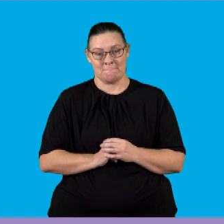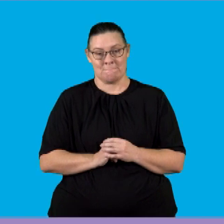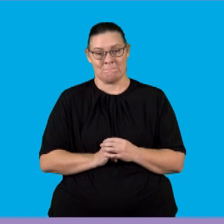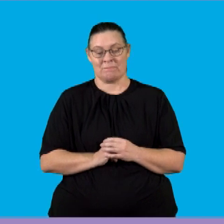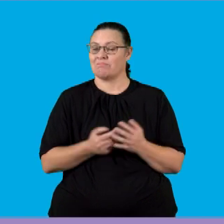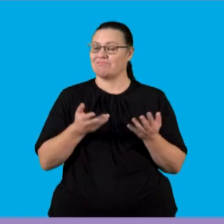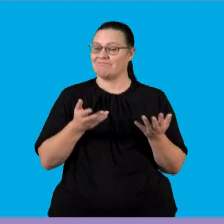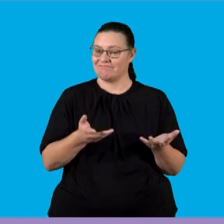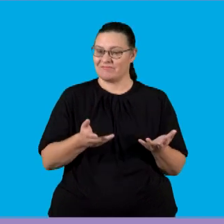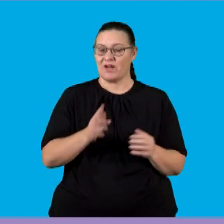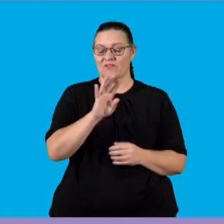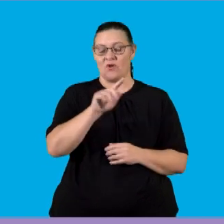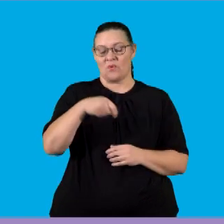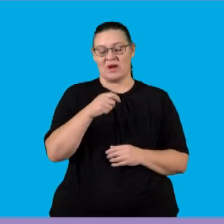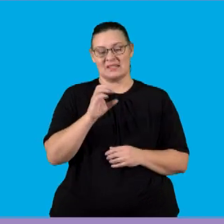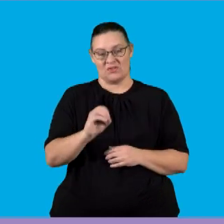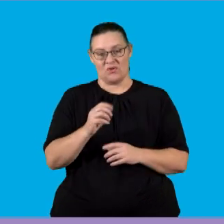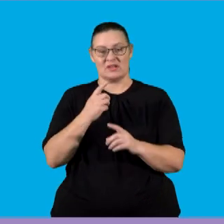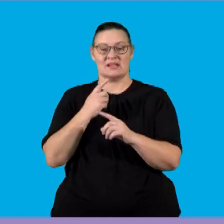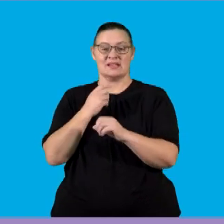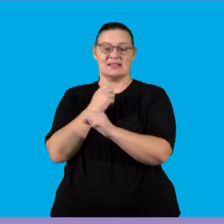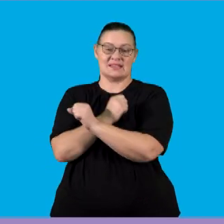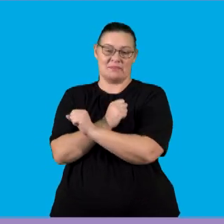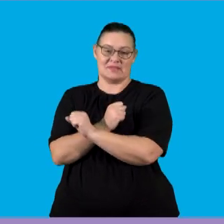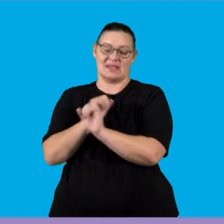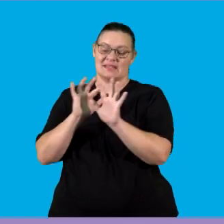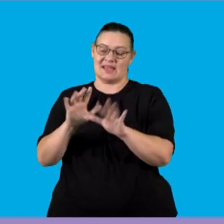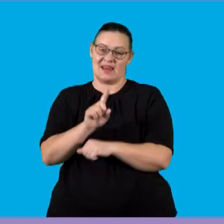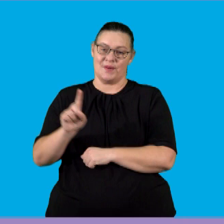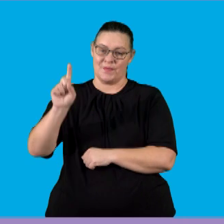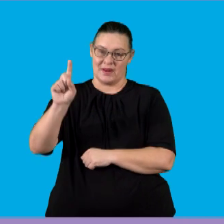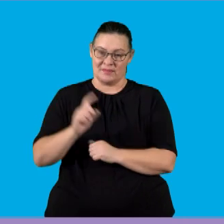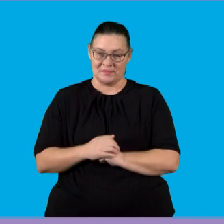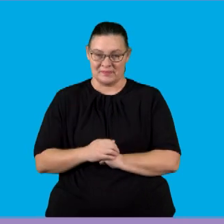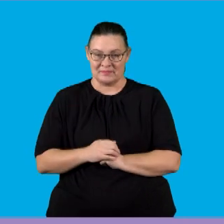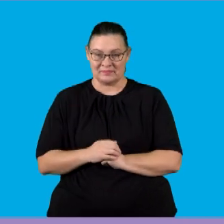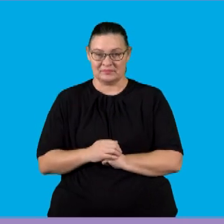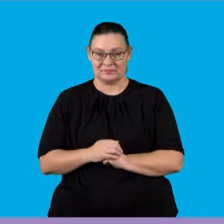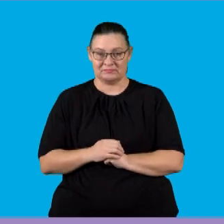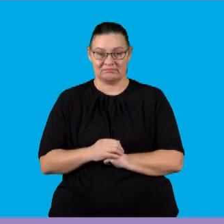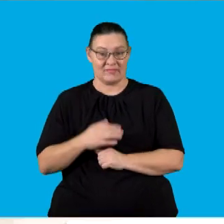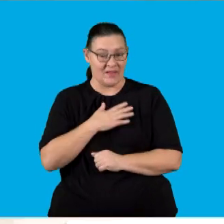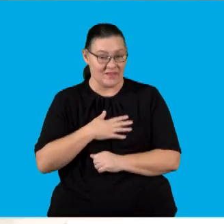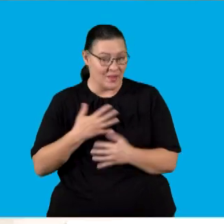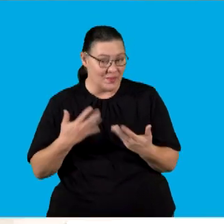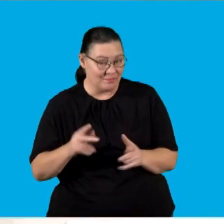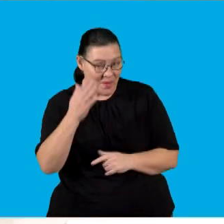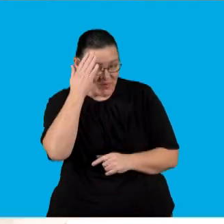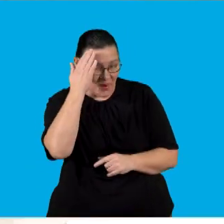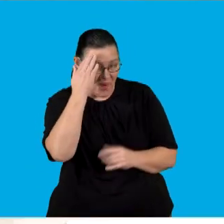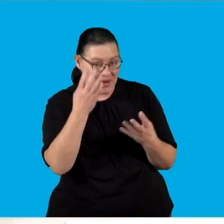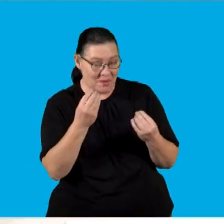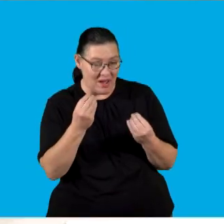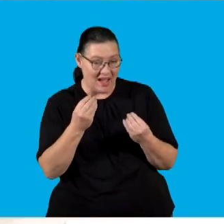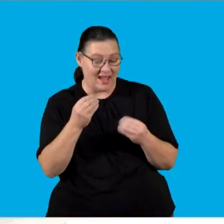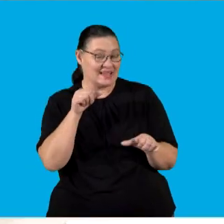value, and that is going to be 4,0 multiplied by 10 exponent 1. Do you feel you know how to write numbers